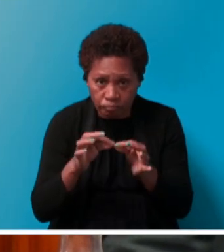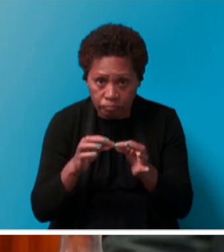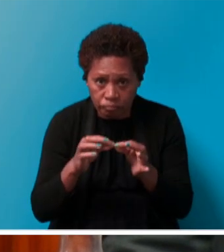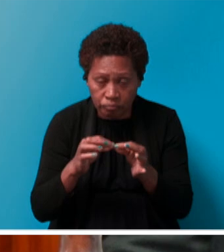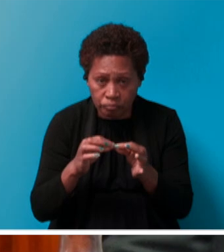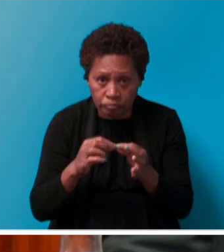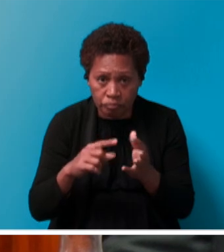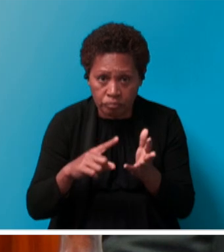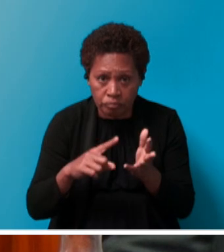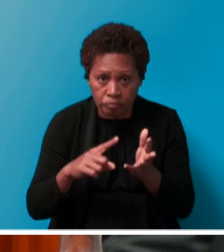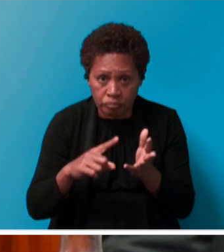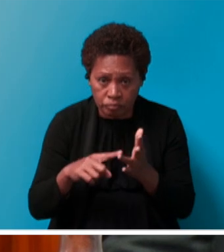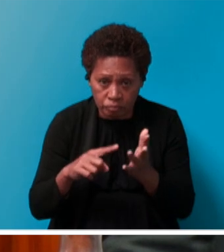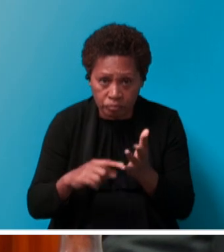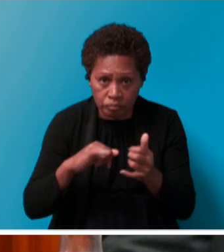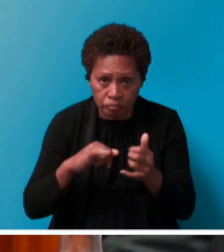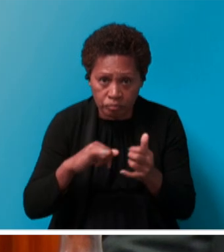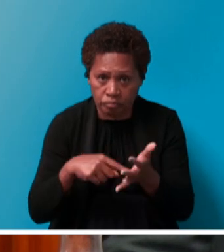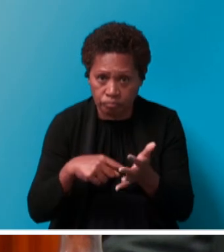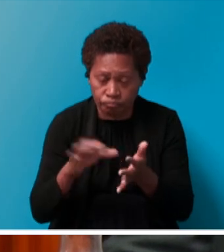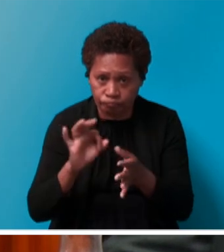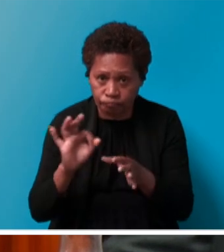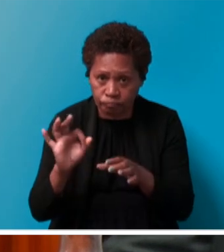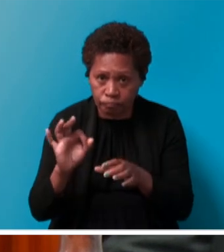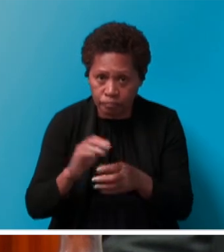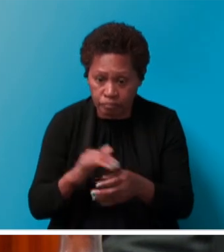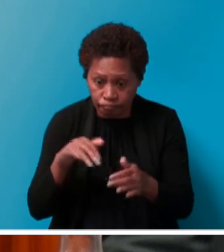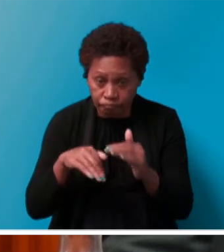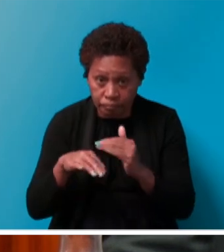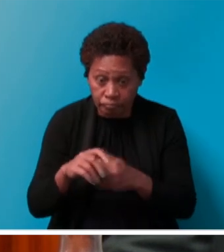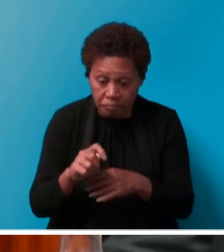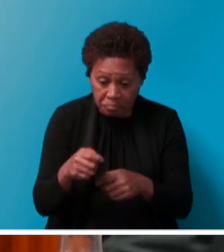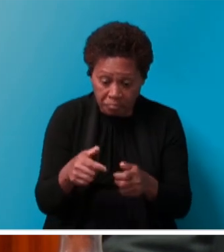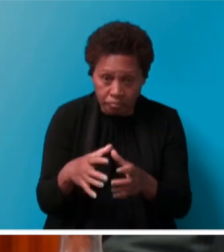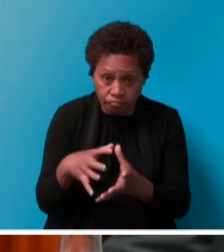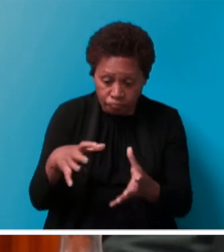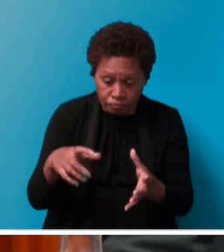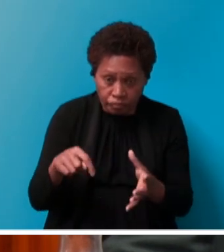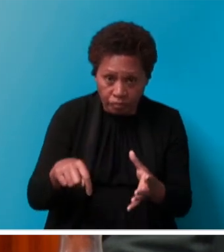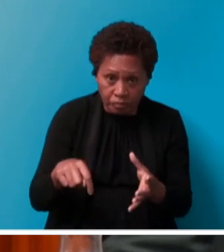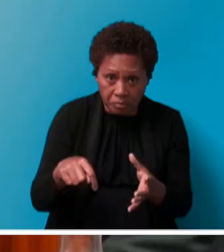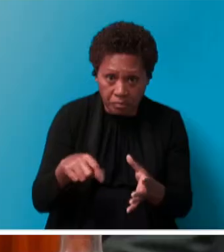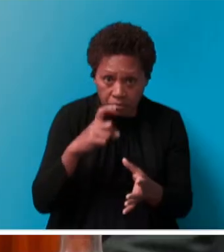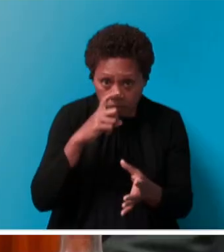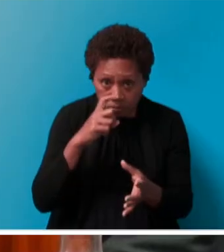bureaucratic exercise. It is the key that unlocks the economic potential for our people's